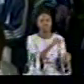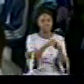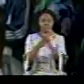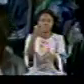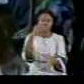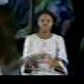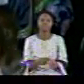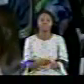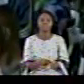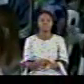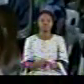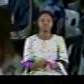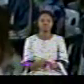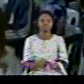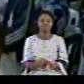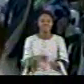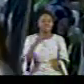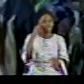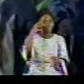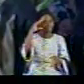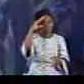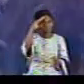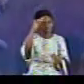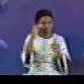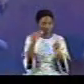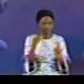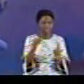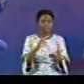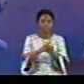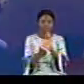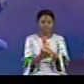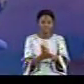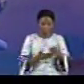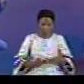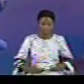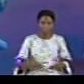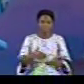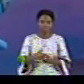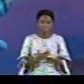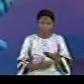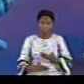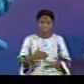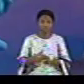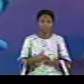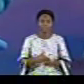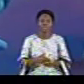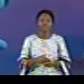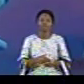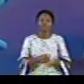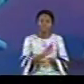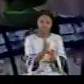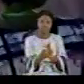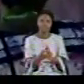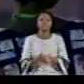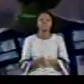Jesus Christ and the hernia disappeared. Jesus cannot live in a sick body.